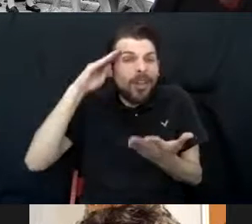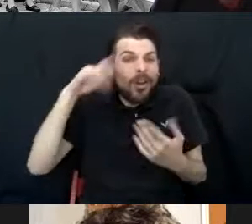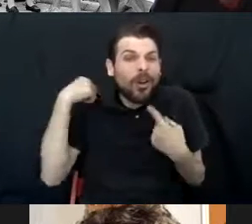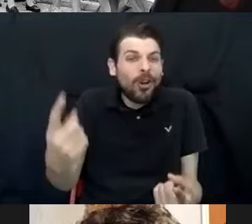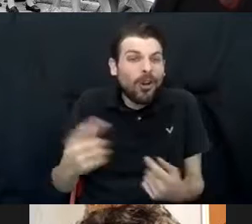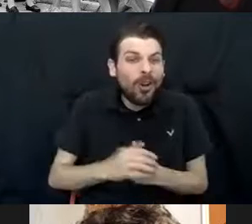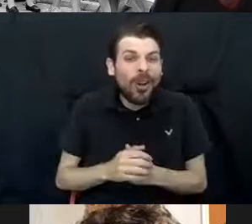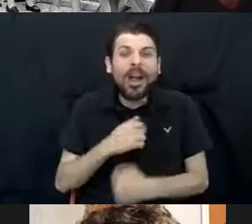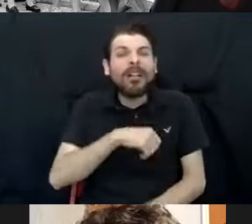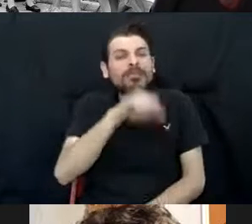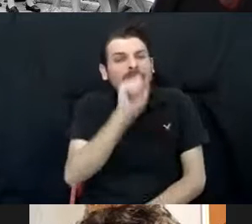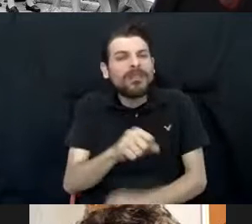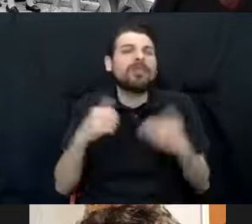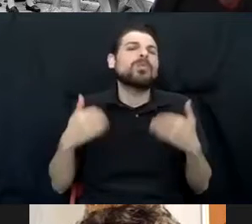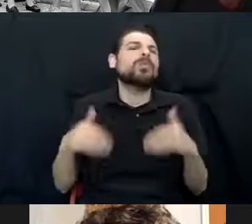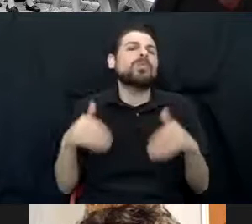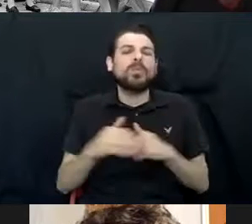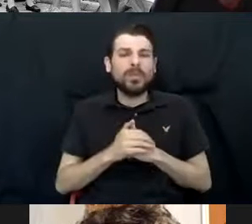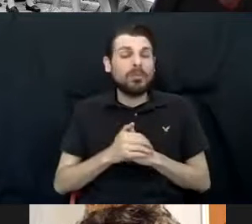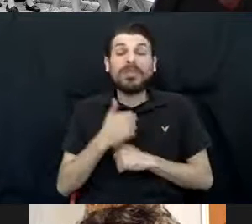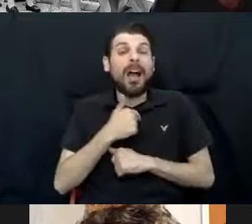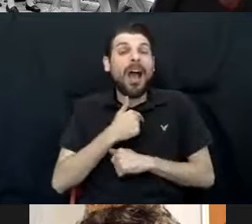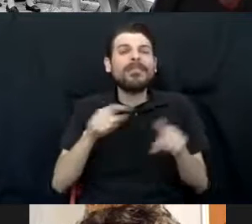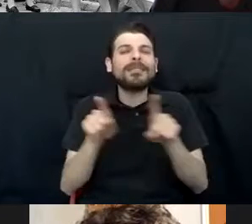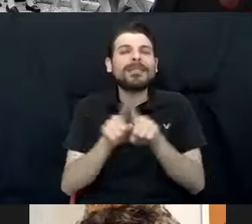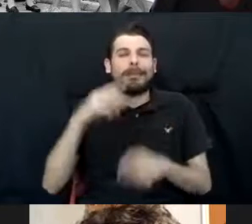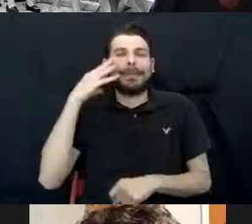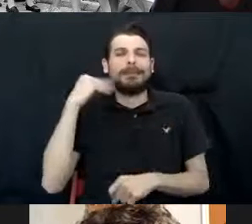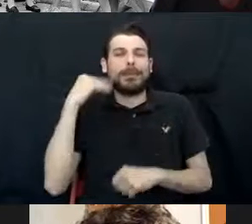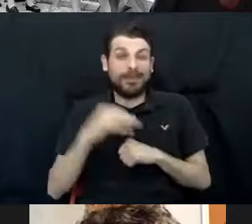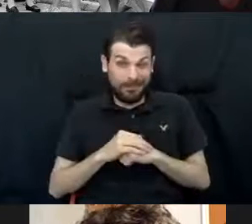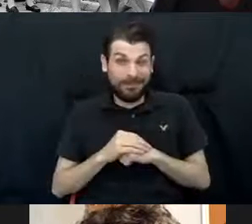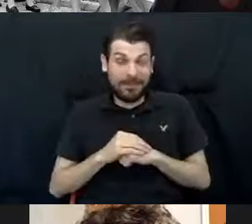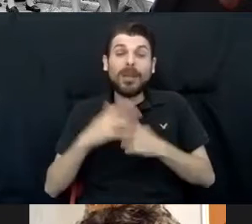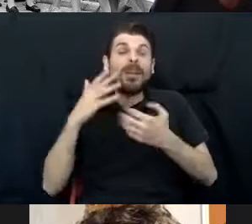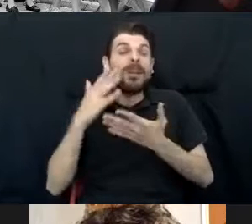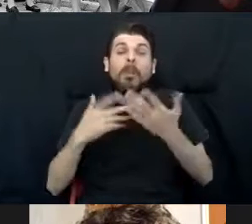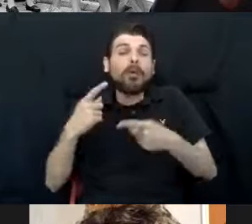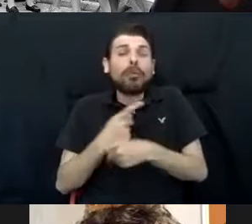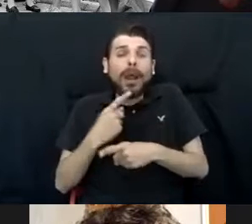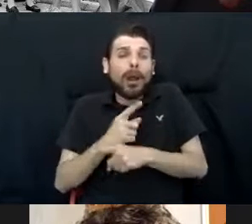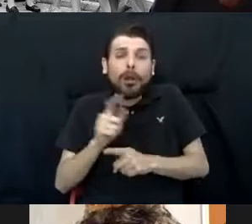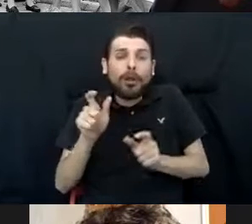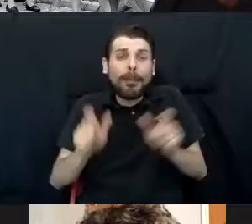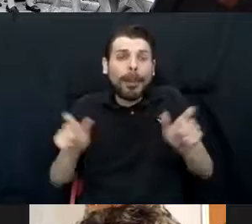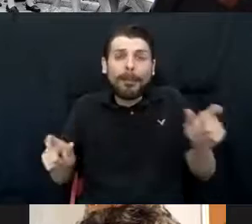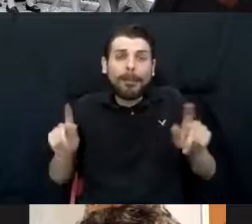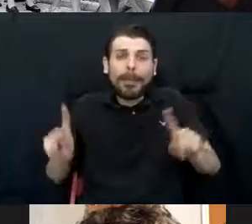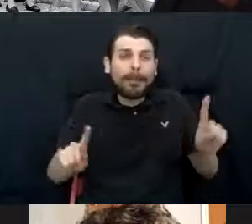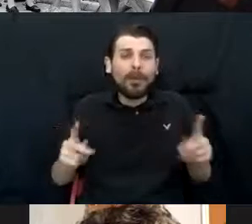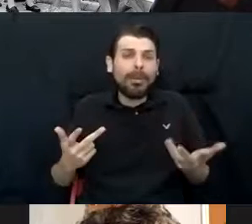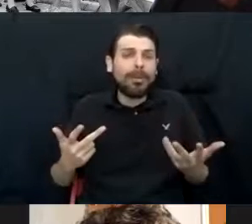saw people, regular people who had been, you know, lived in a very